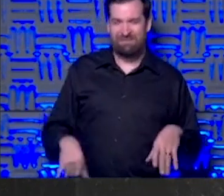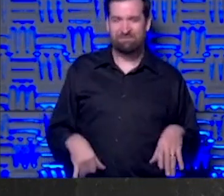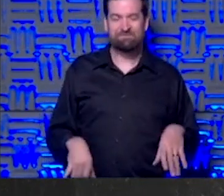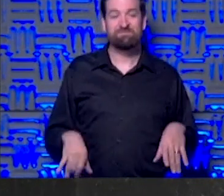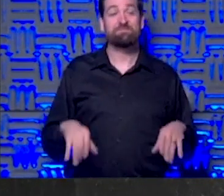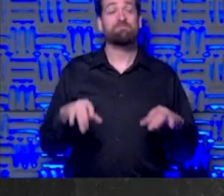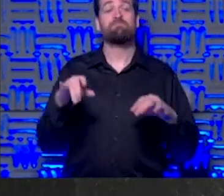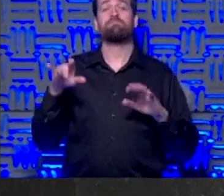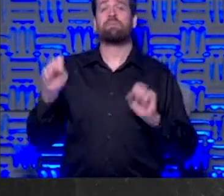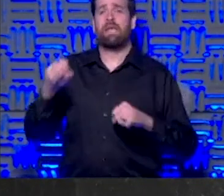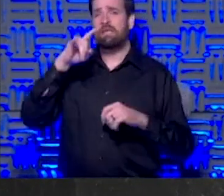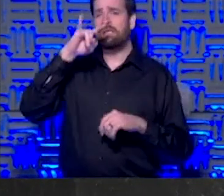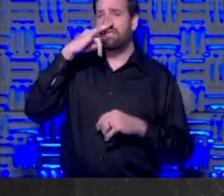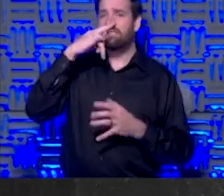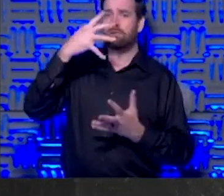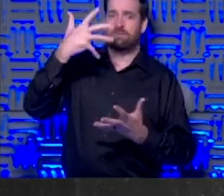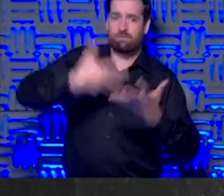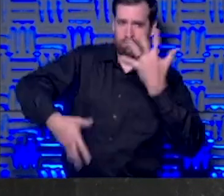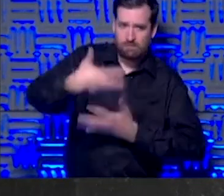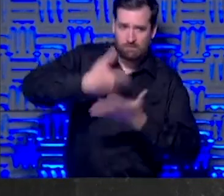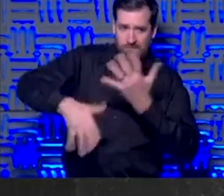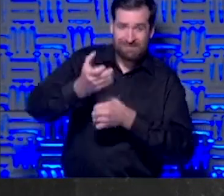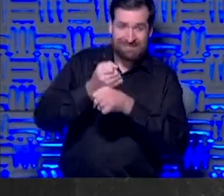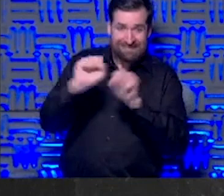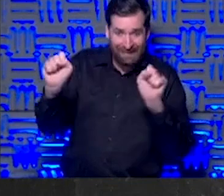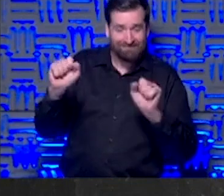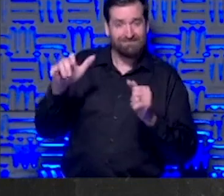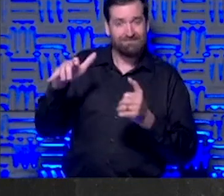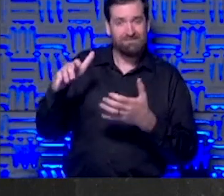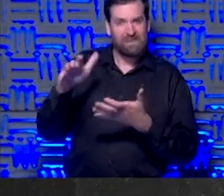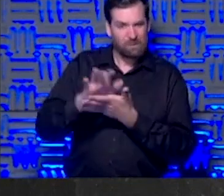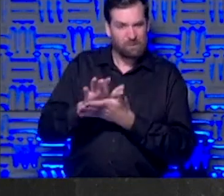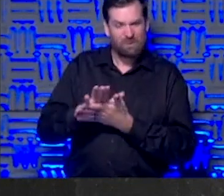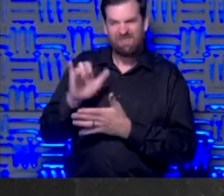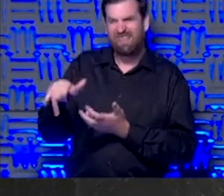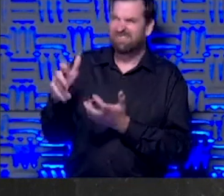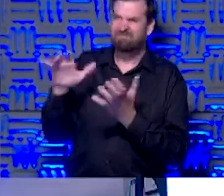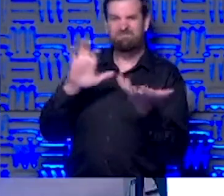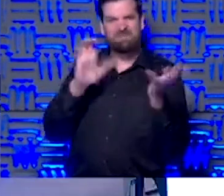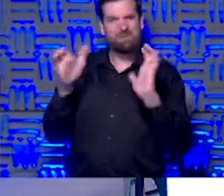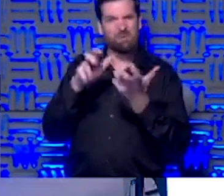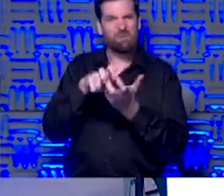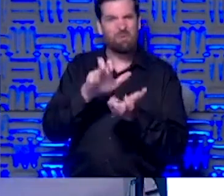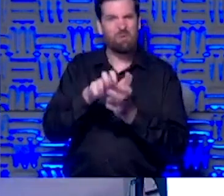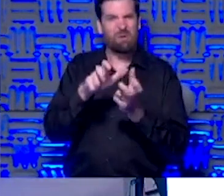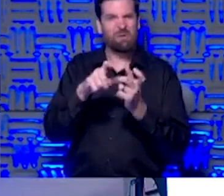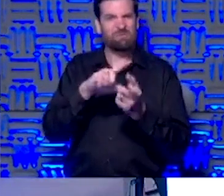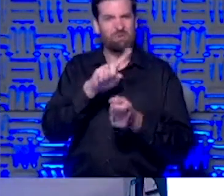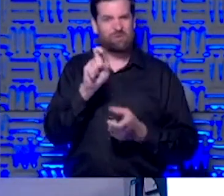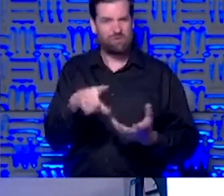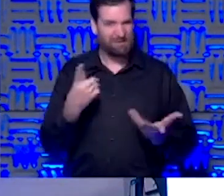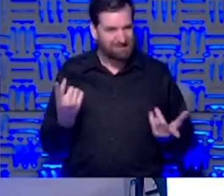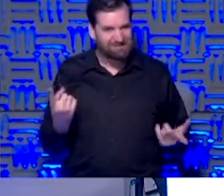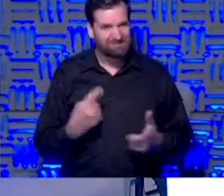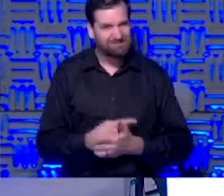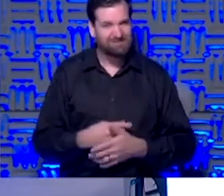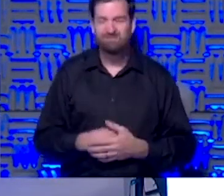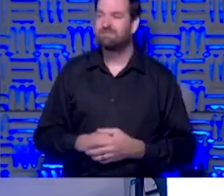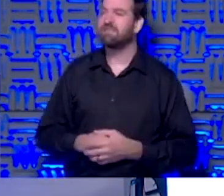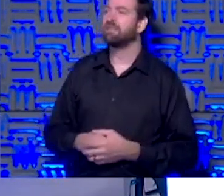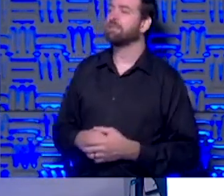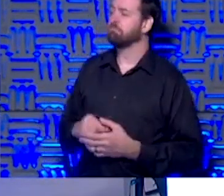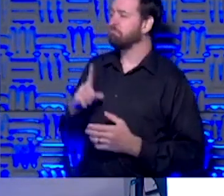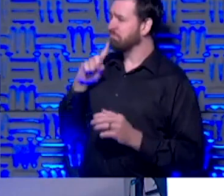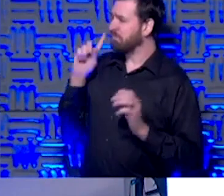Can kids interact safely with each other at school? Which is kind of the Pokemon question, right? We kind of. So what do you think? I think